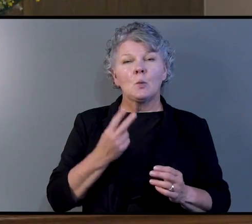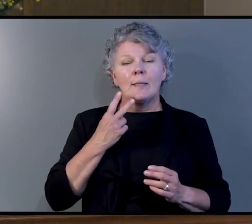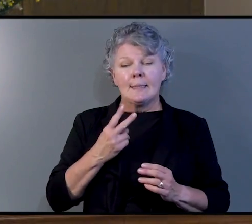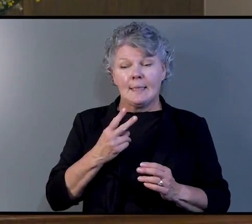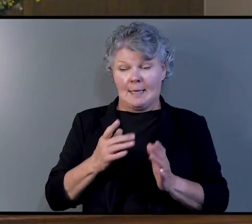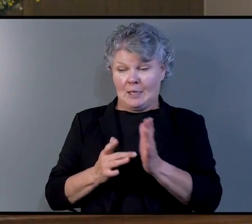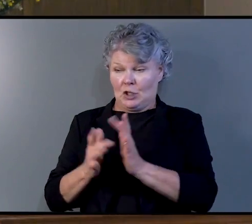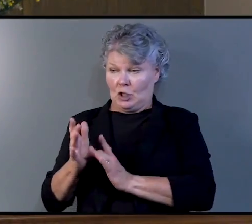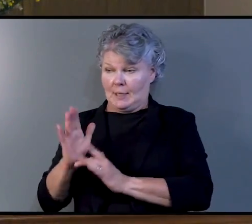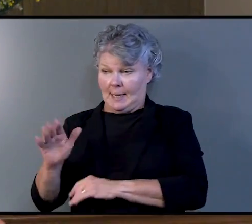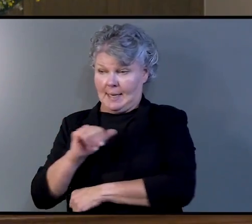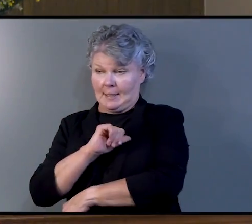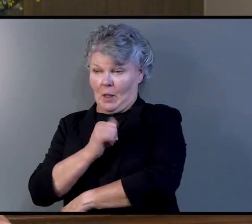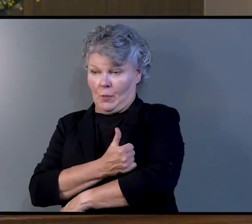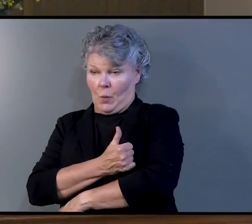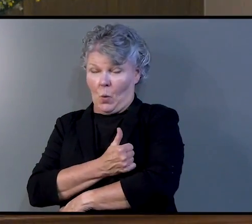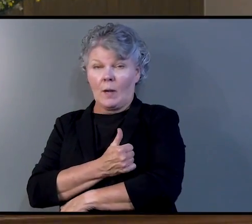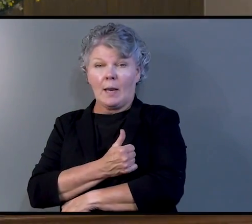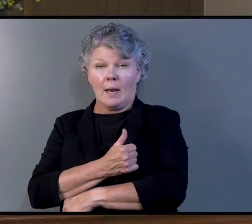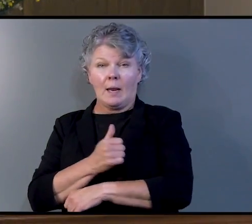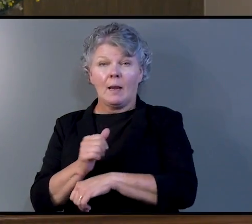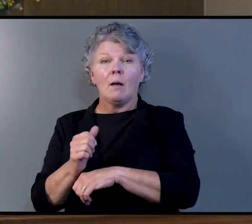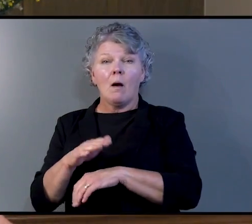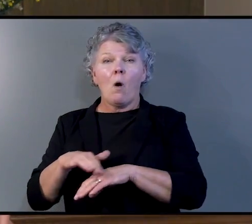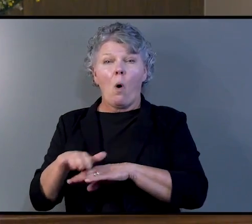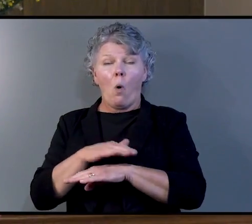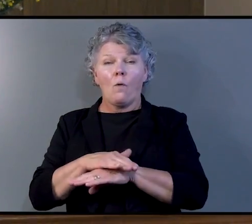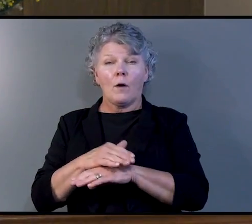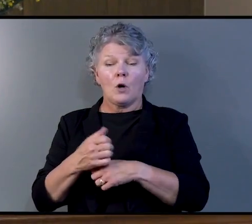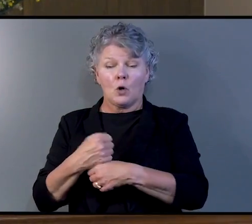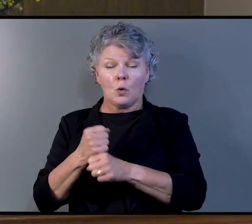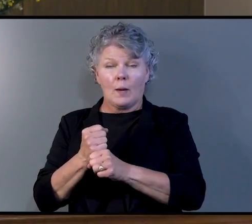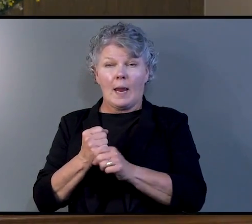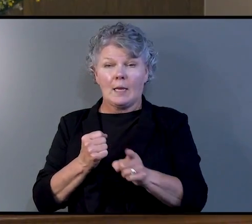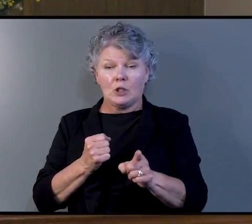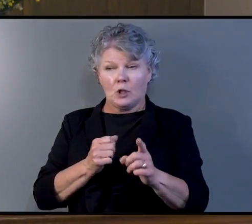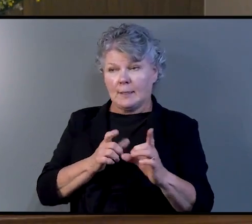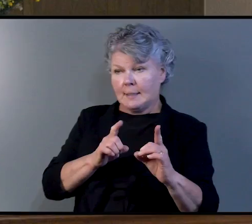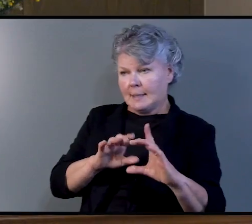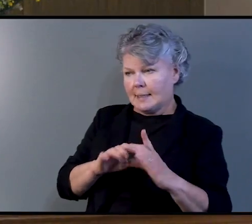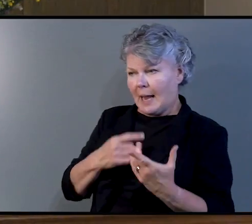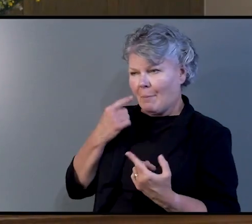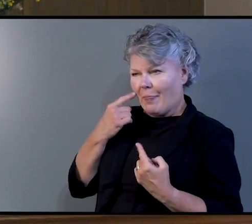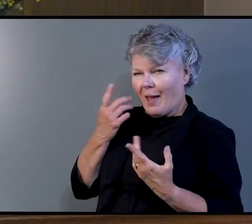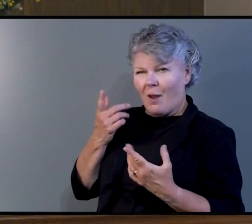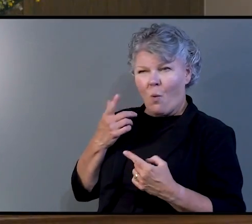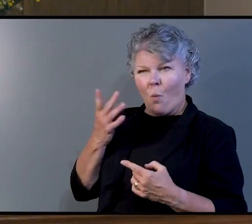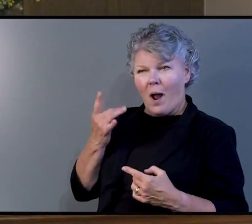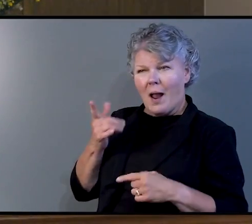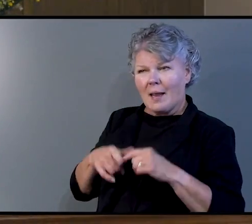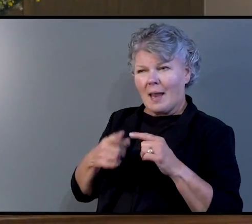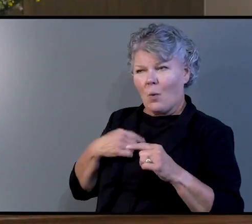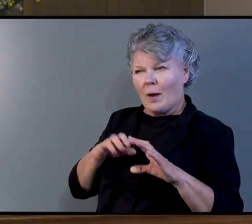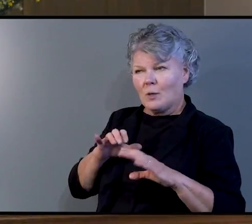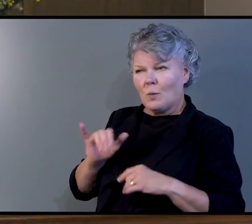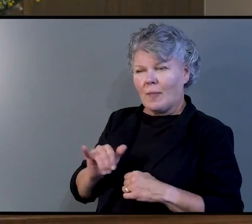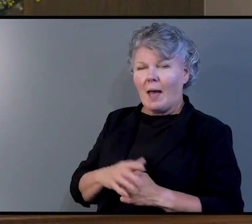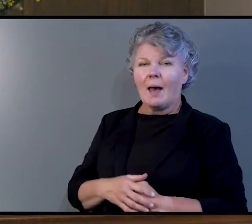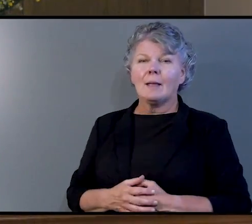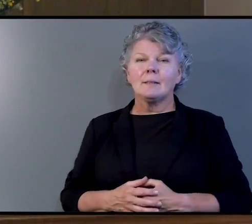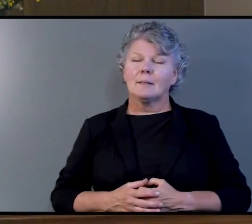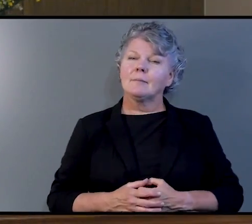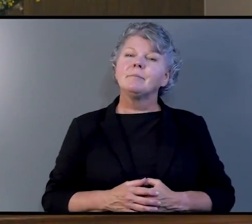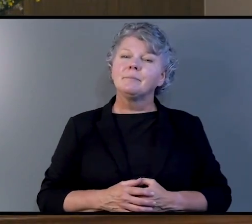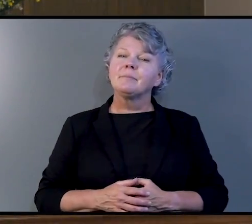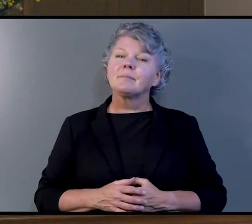of Jesus showing his authority over creation, while his disciples are left wondering why they could not perform their tasks. In many